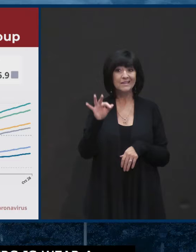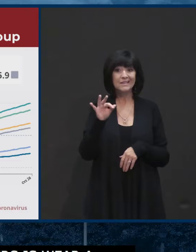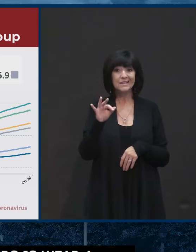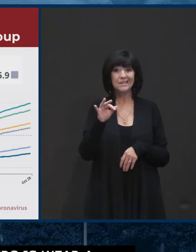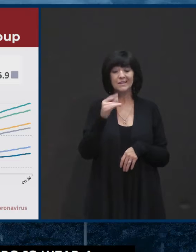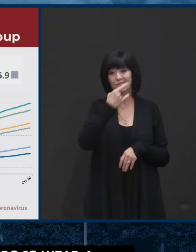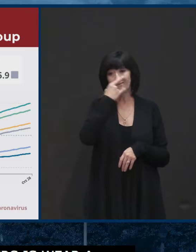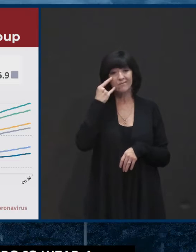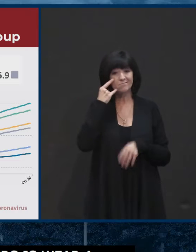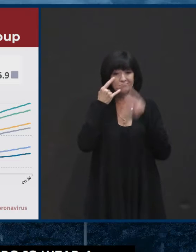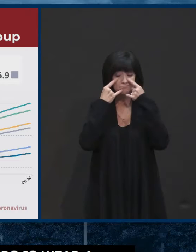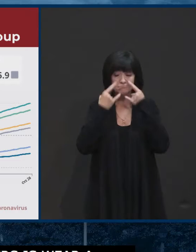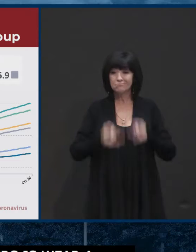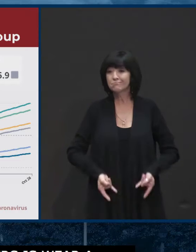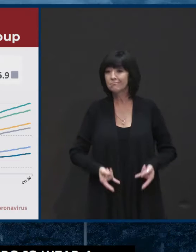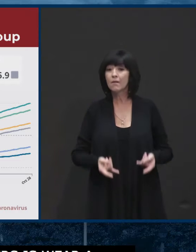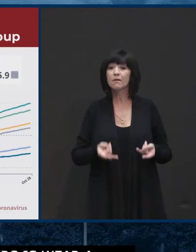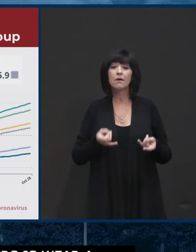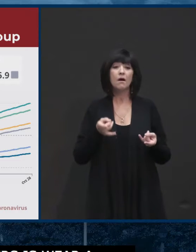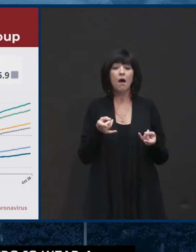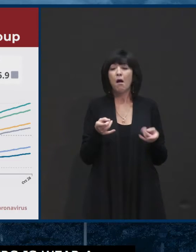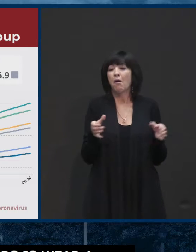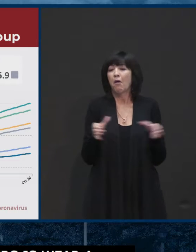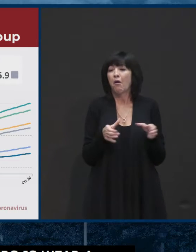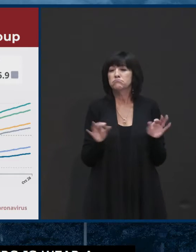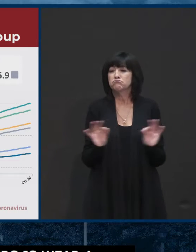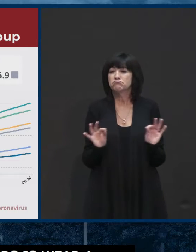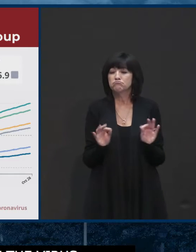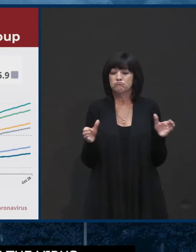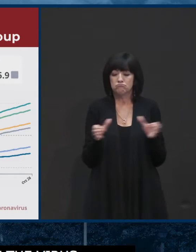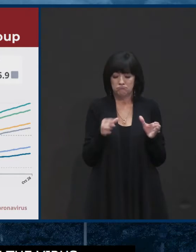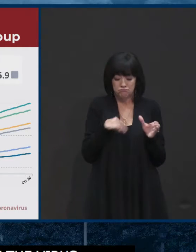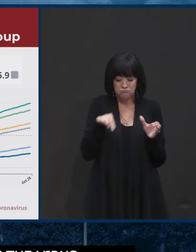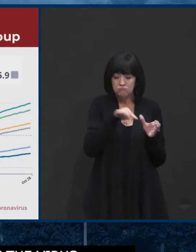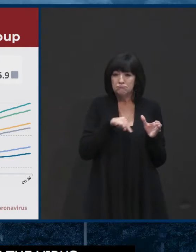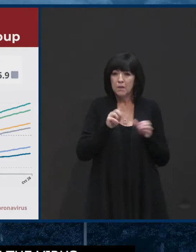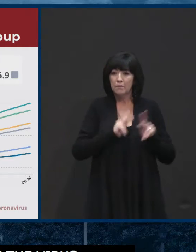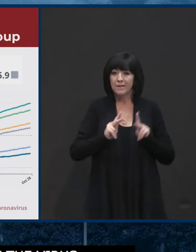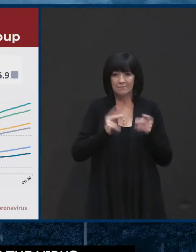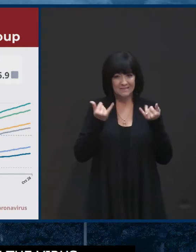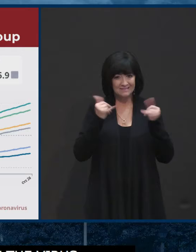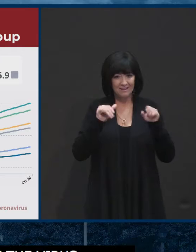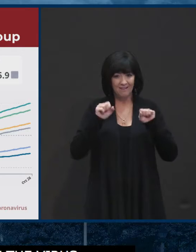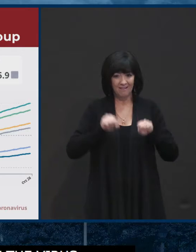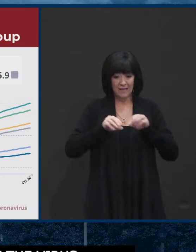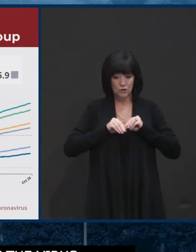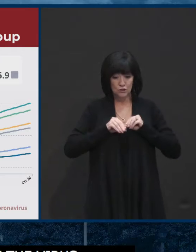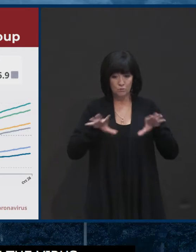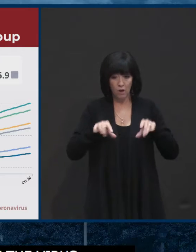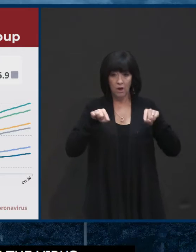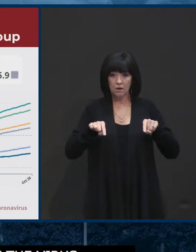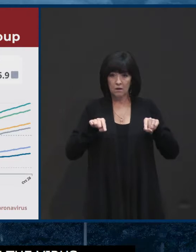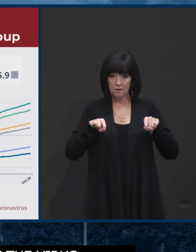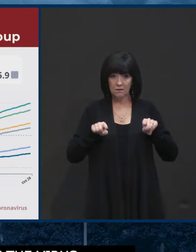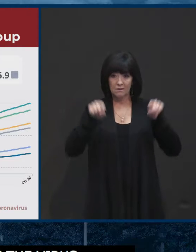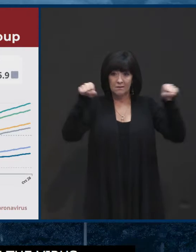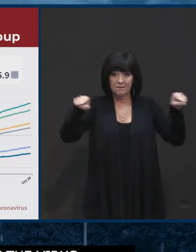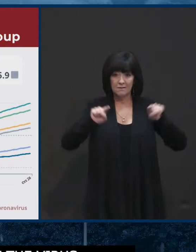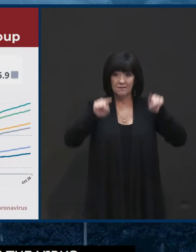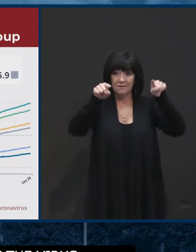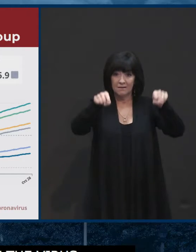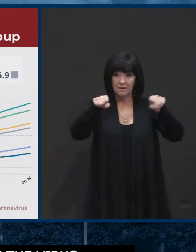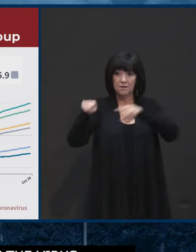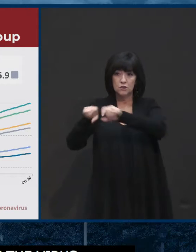because there's more of it active in individuals in the community. So it's important